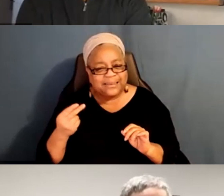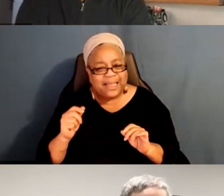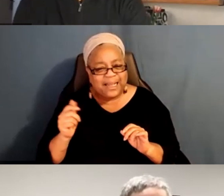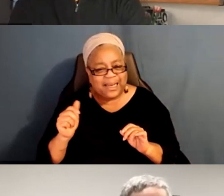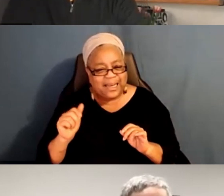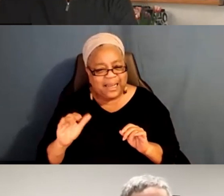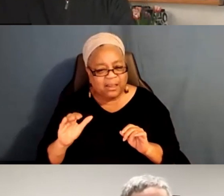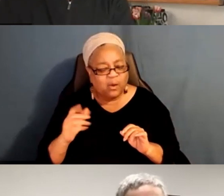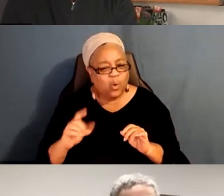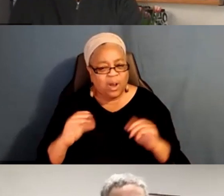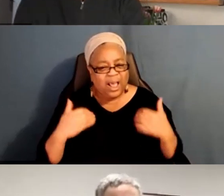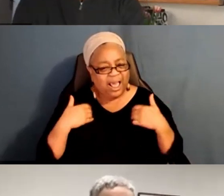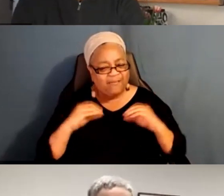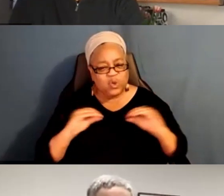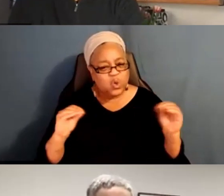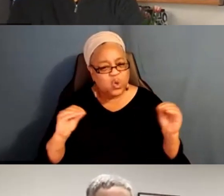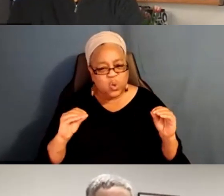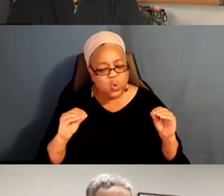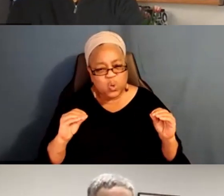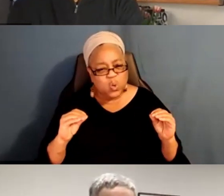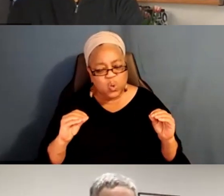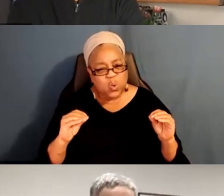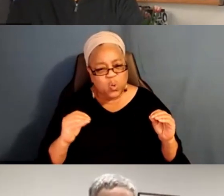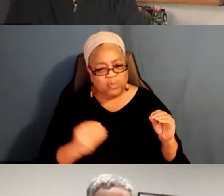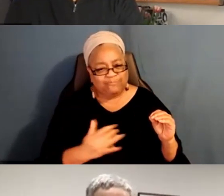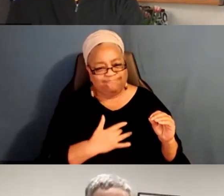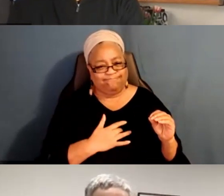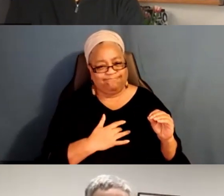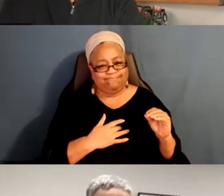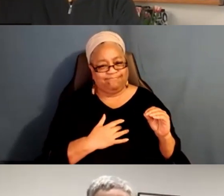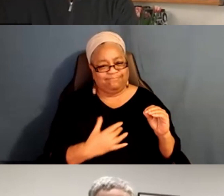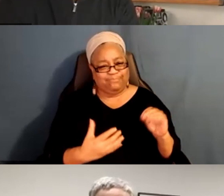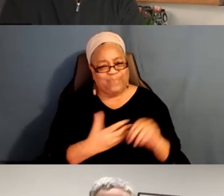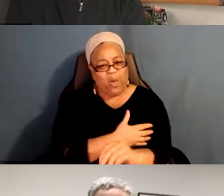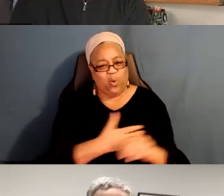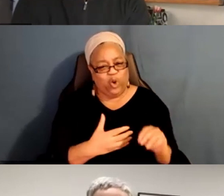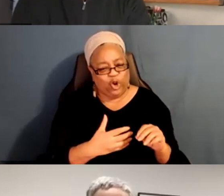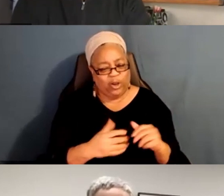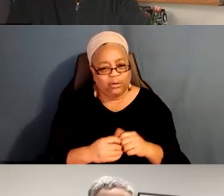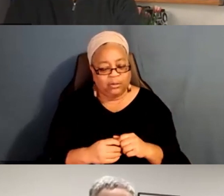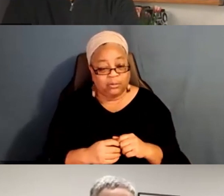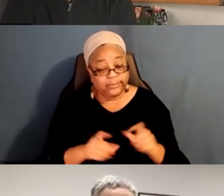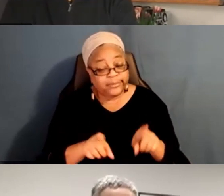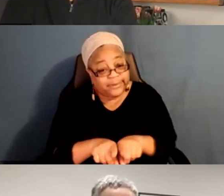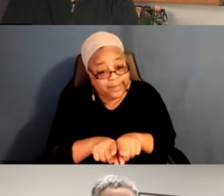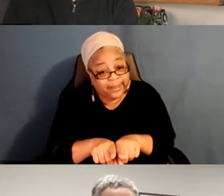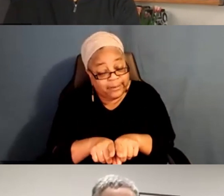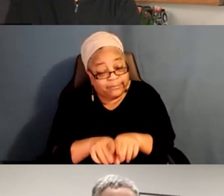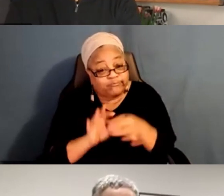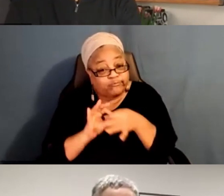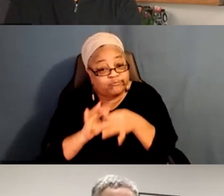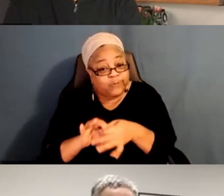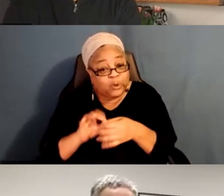having no sort of effective power or scholarly insights. And the same thing was the case in relationship to